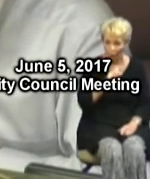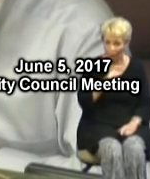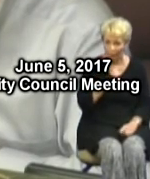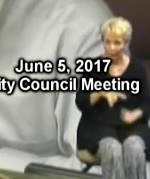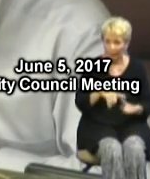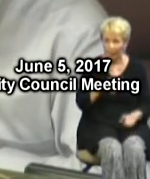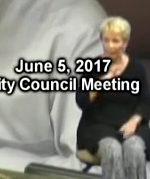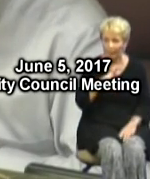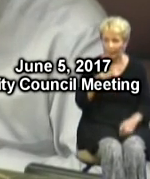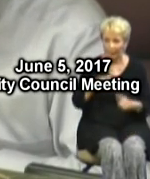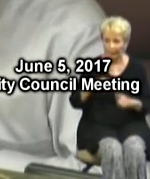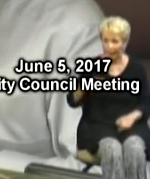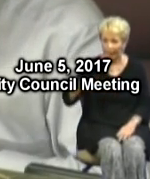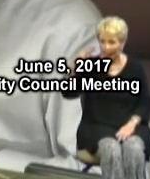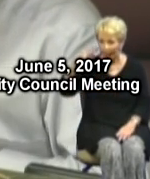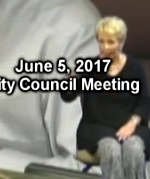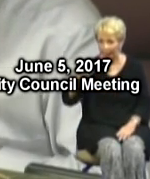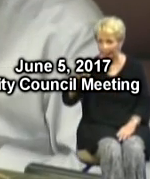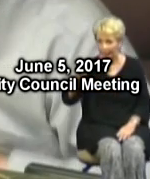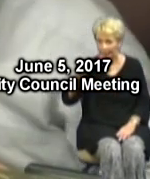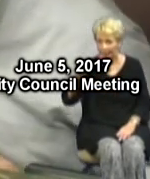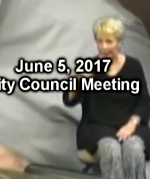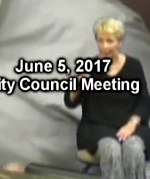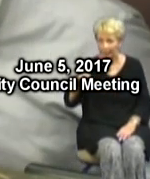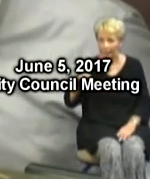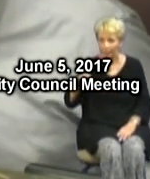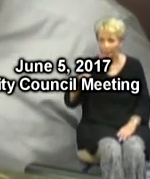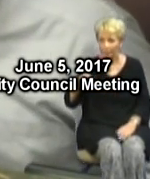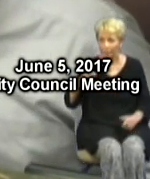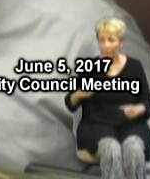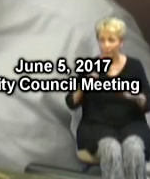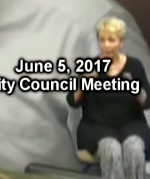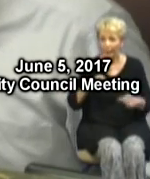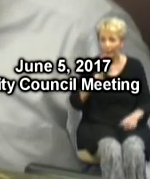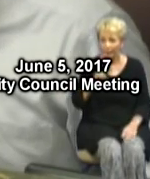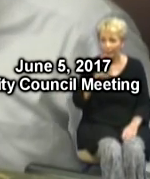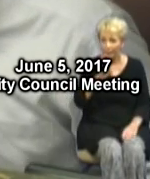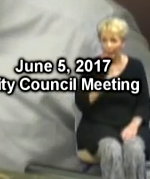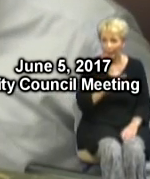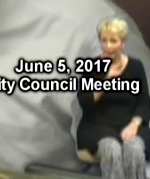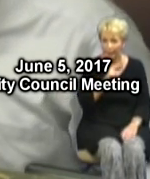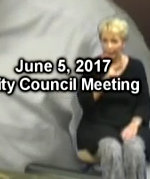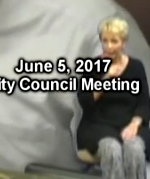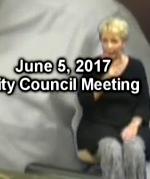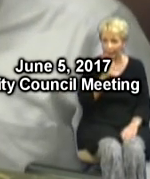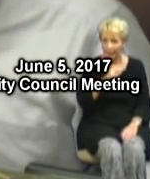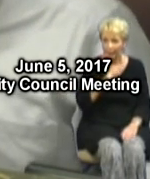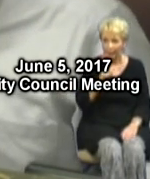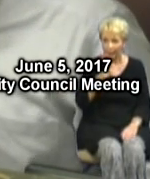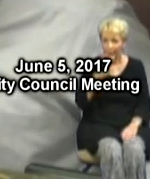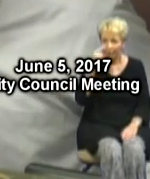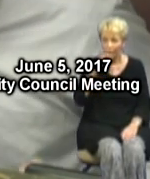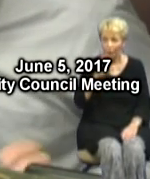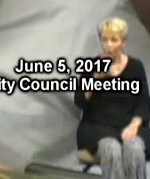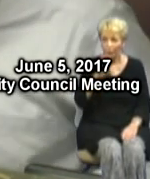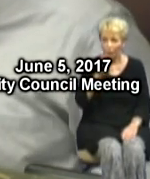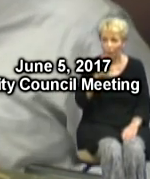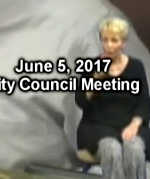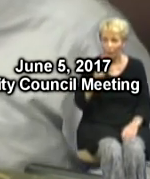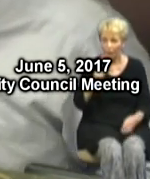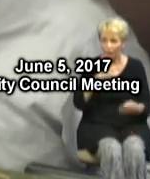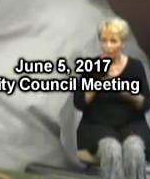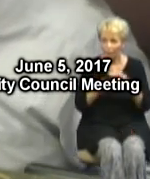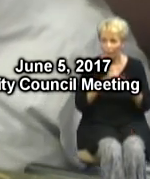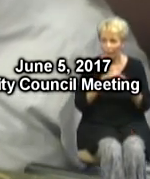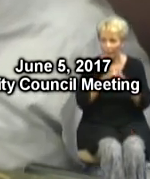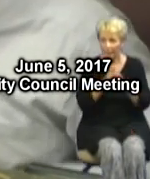LID District, to High Intensity District, submitted by Nathan Tidd, agent for Crescent Communities. I'm going to ask